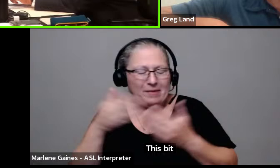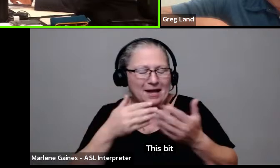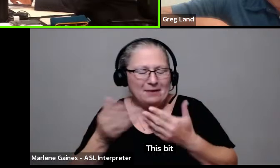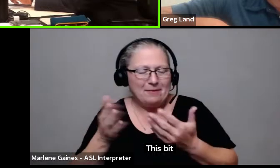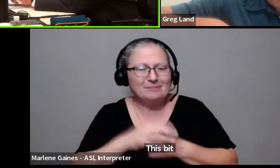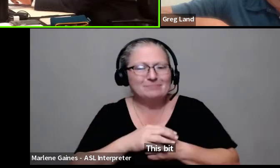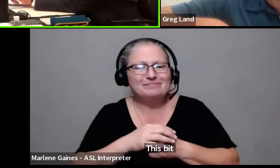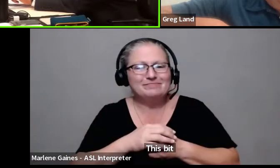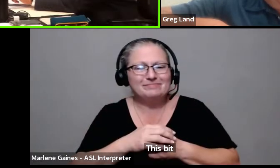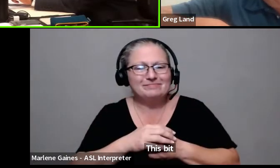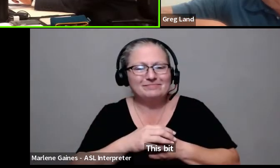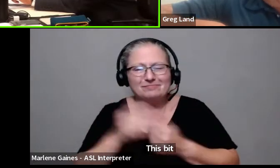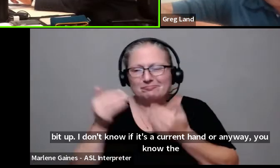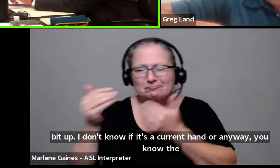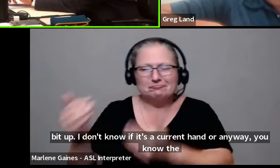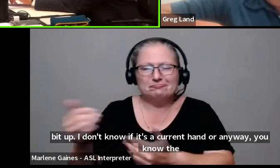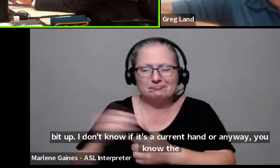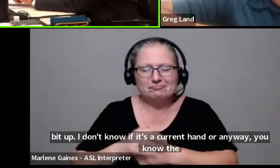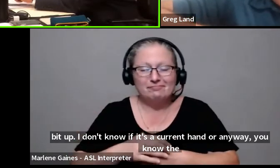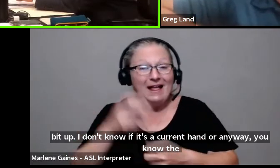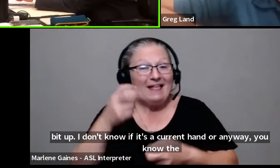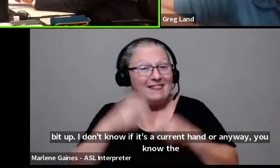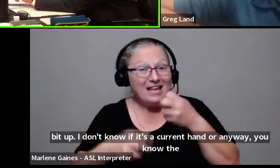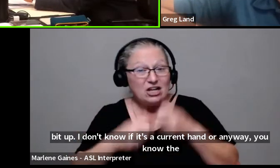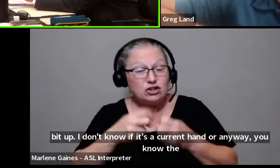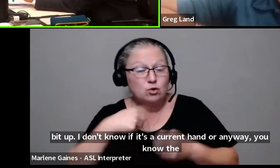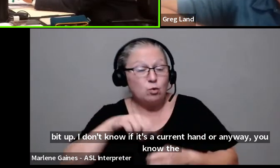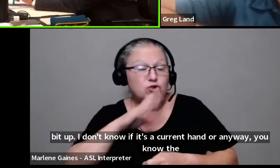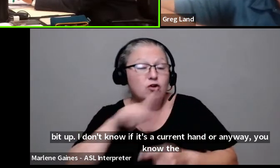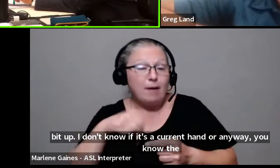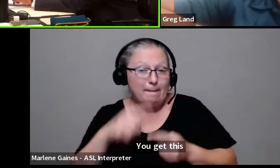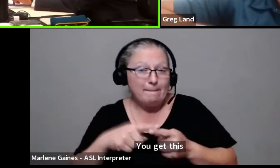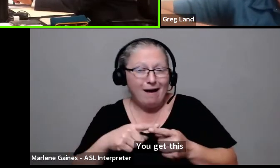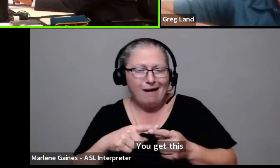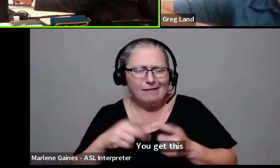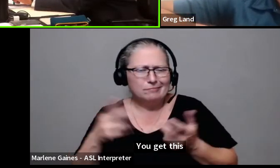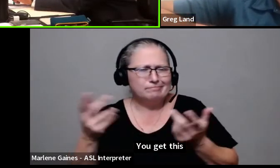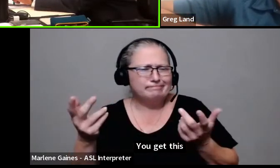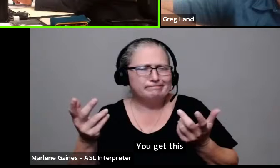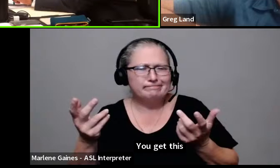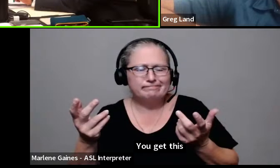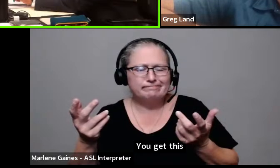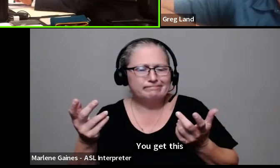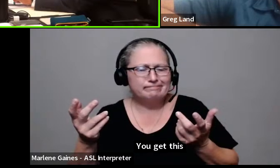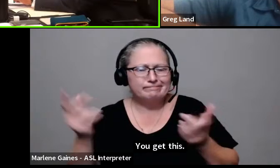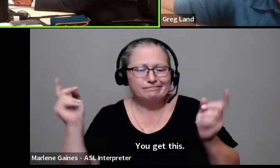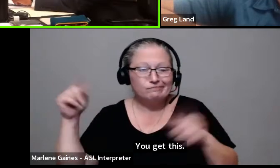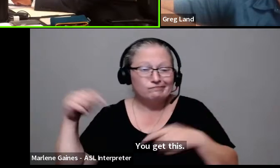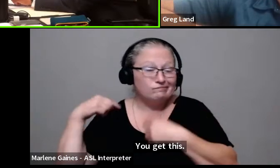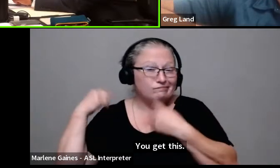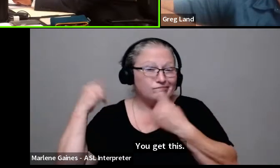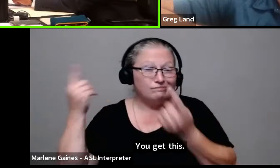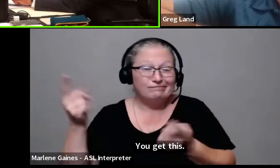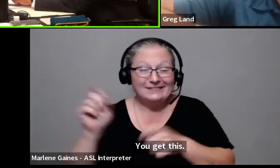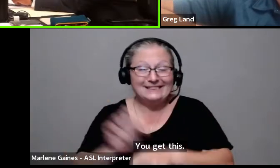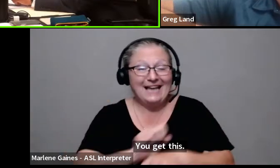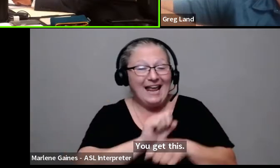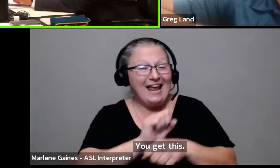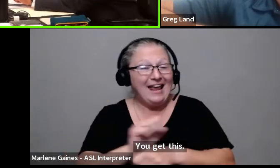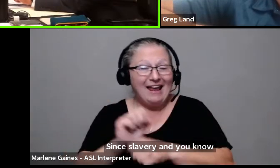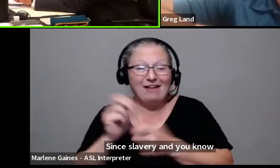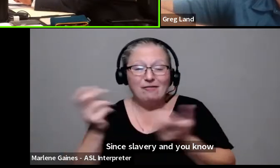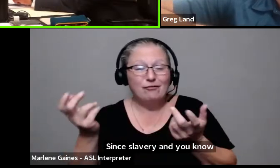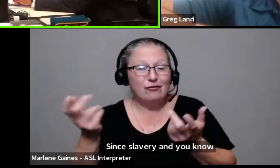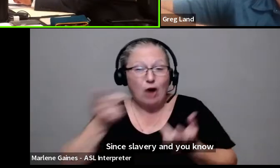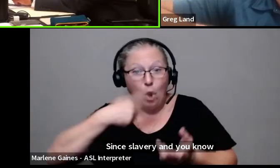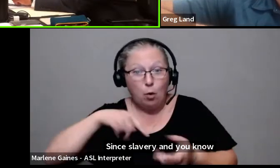You The issues we're talking about have been around since slavery, and and